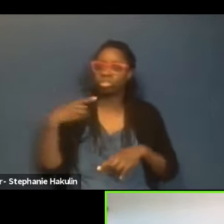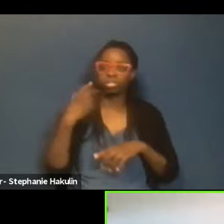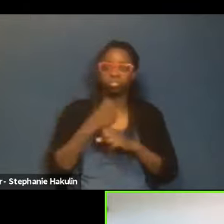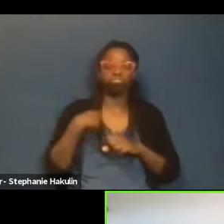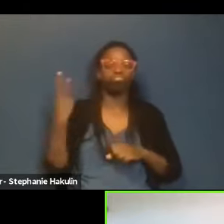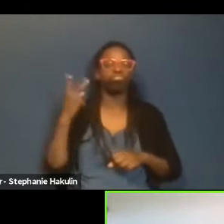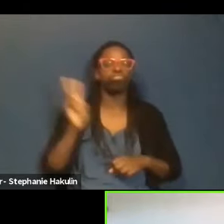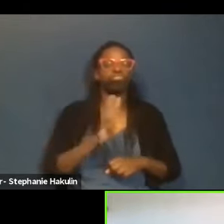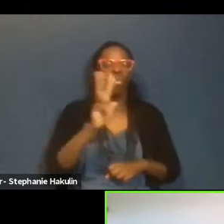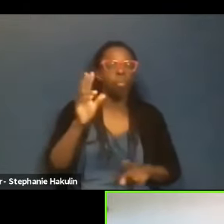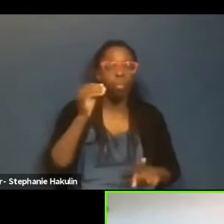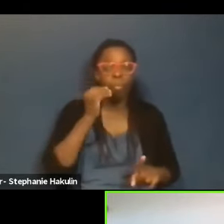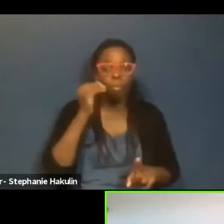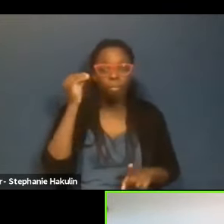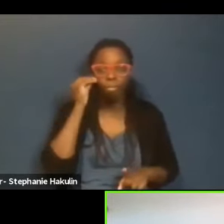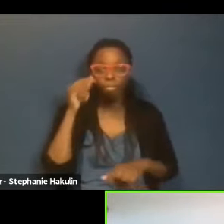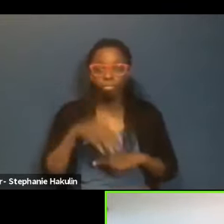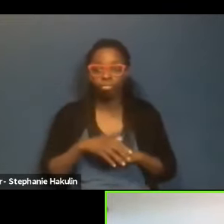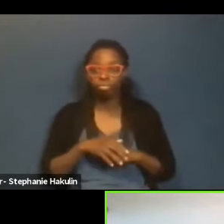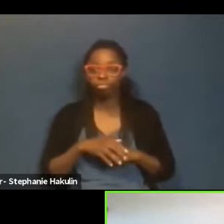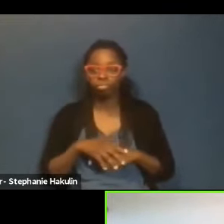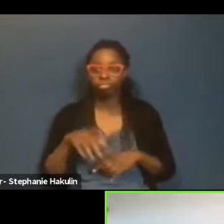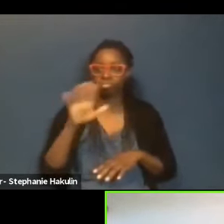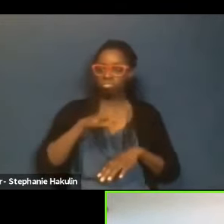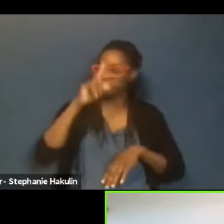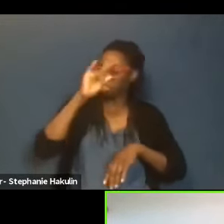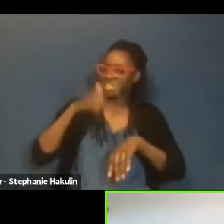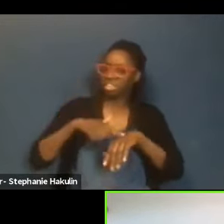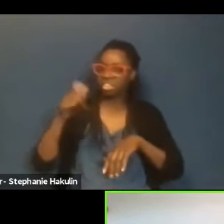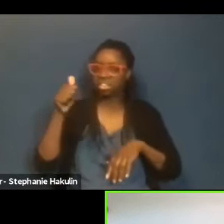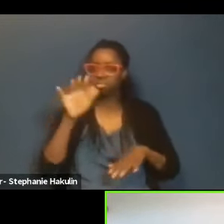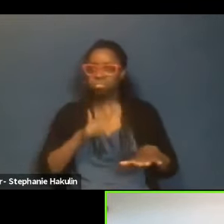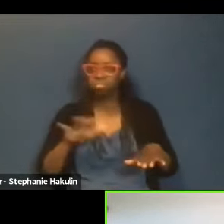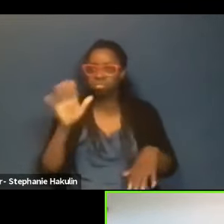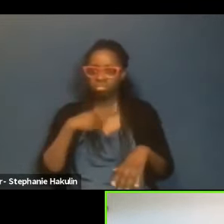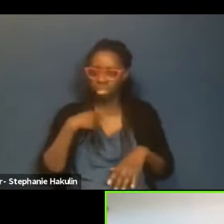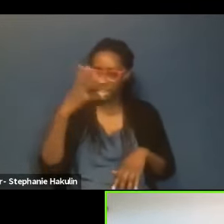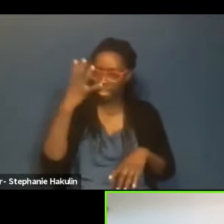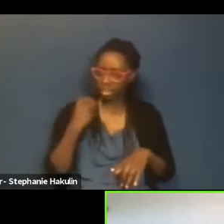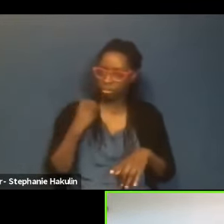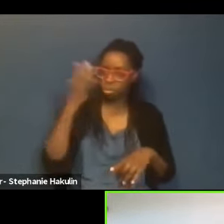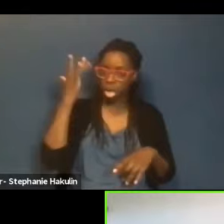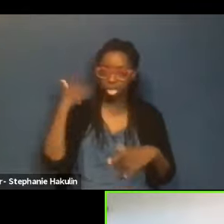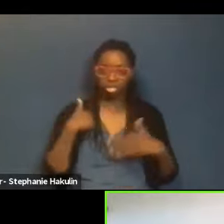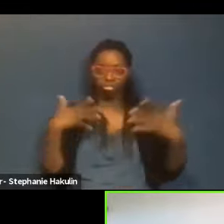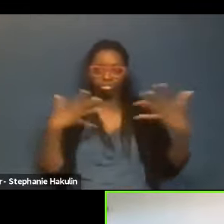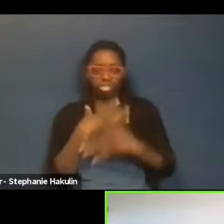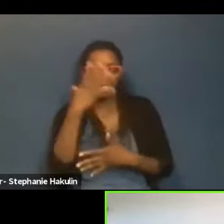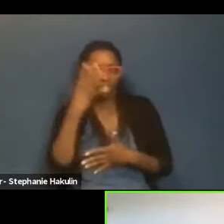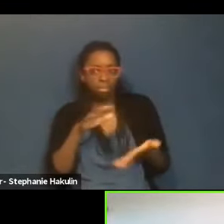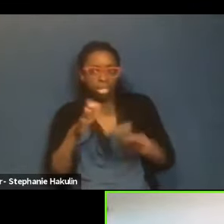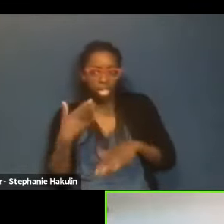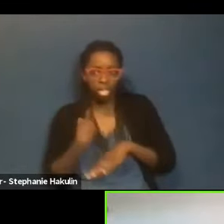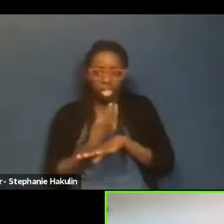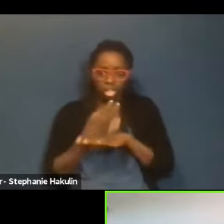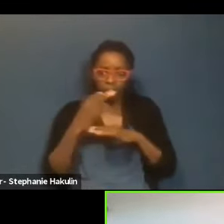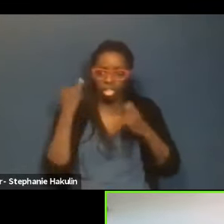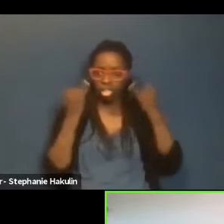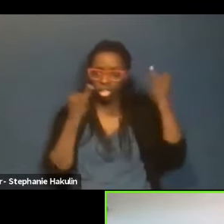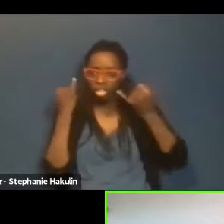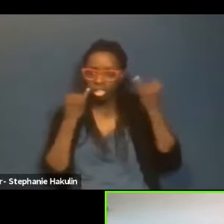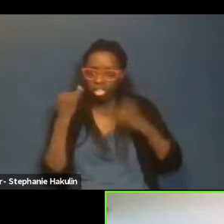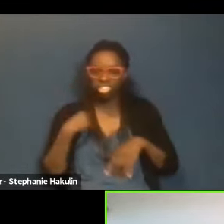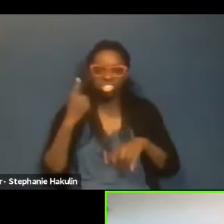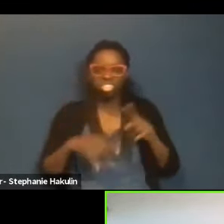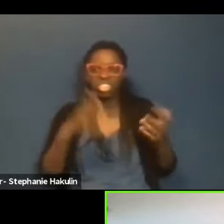accomplishment. We don't sleep because we're scared of death. You don't sleep, and our men don't live past the age of 40